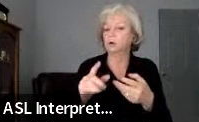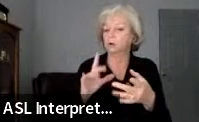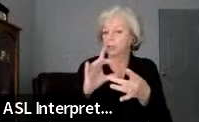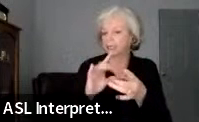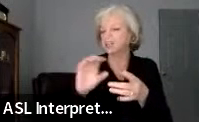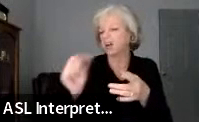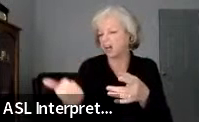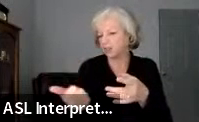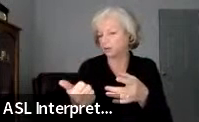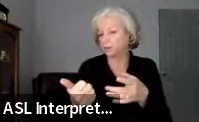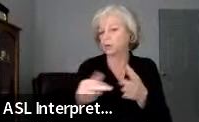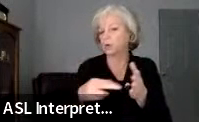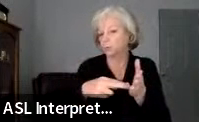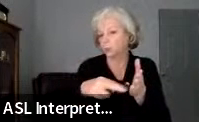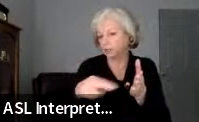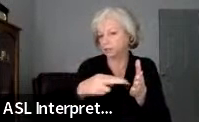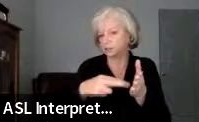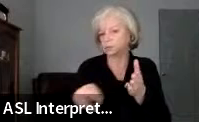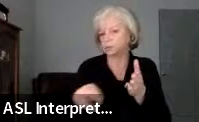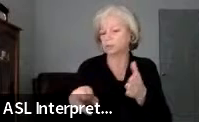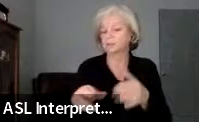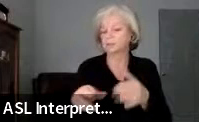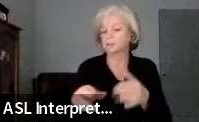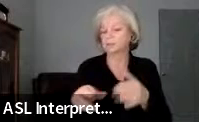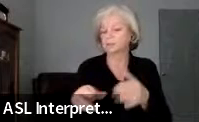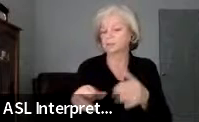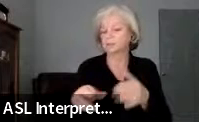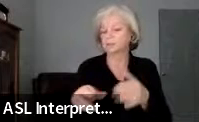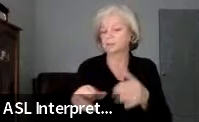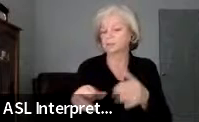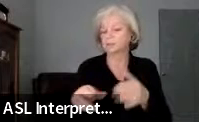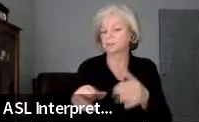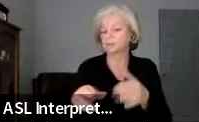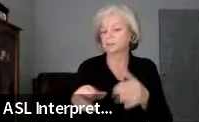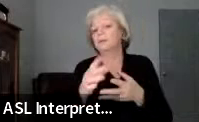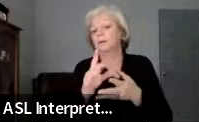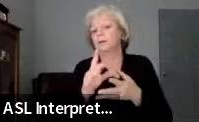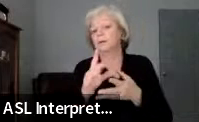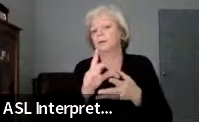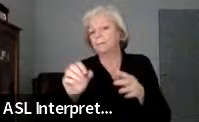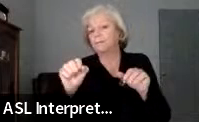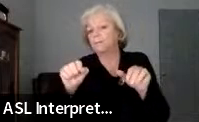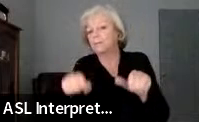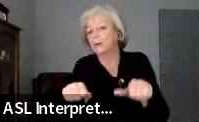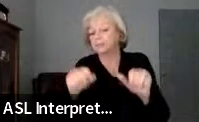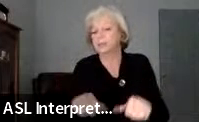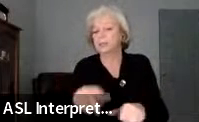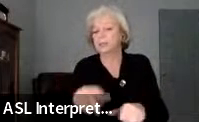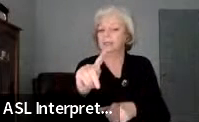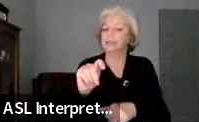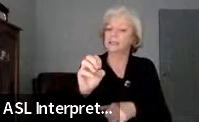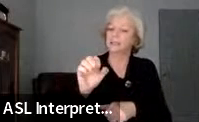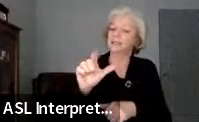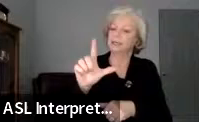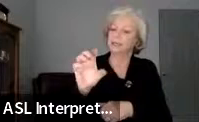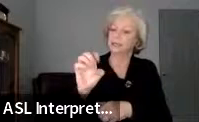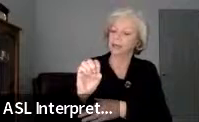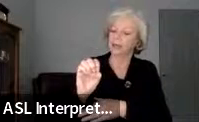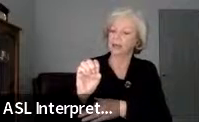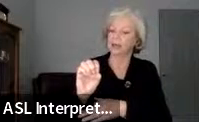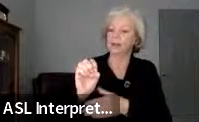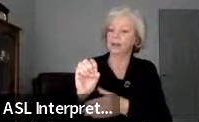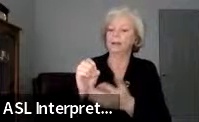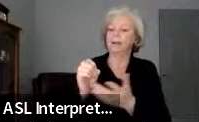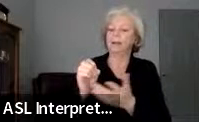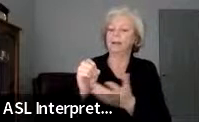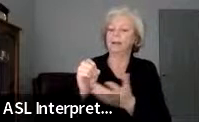resources. And then another option that we're thinking about is telemedicine. We found that that worked very well. And I know that some